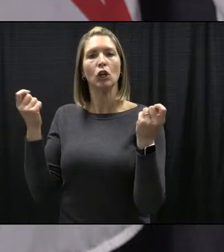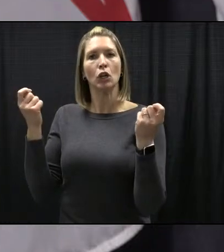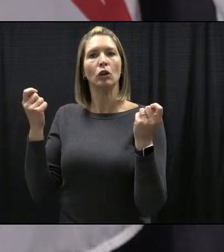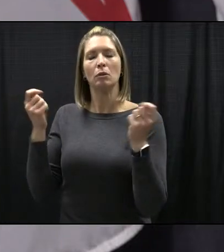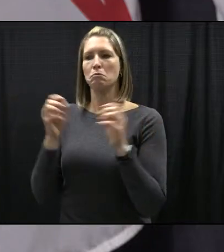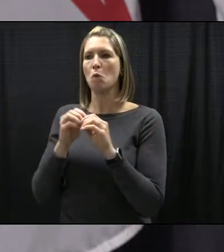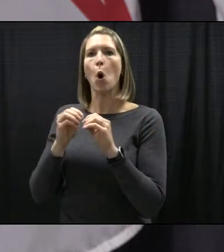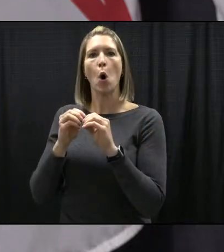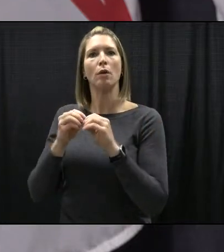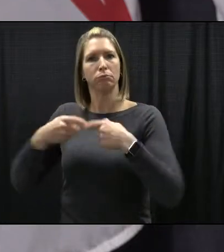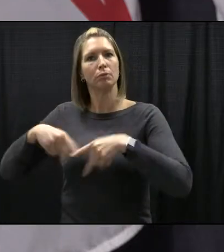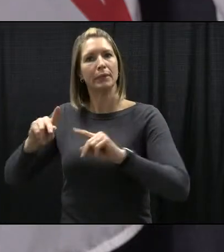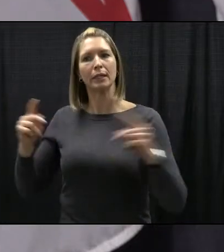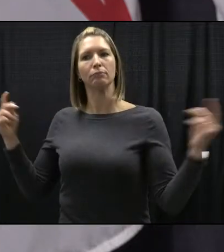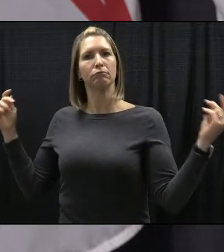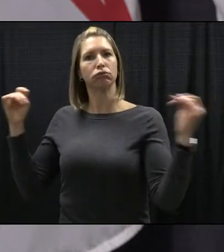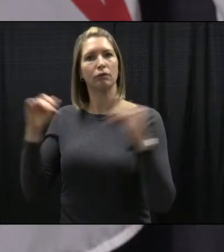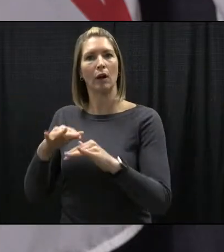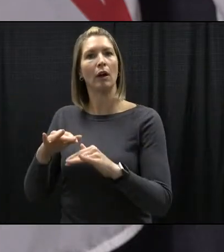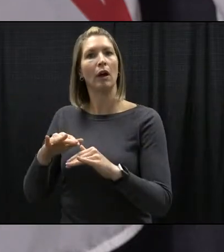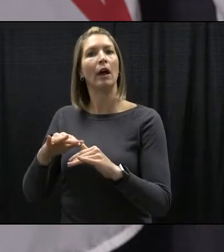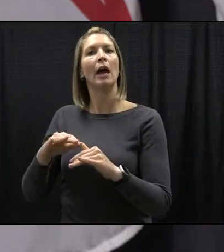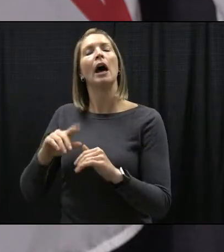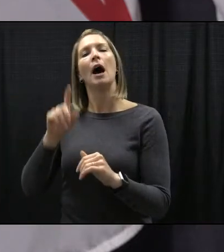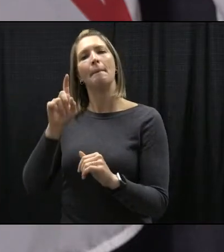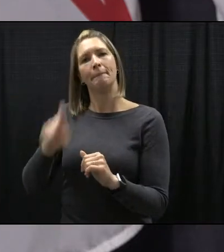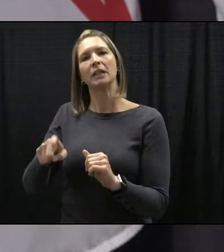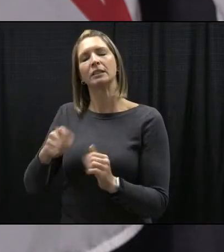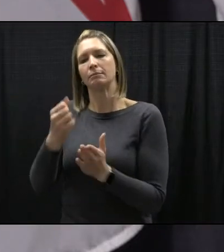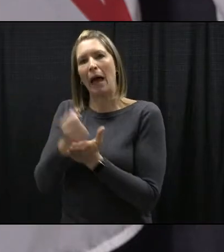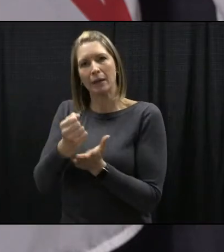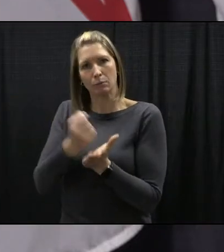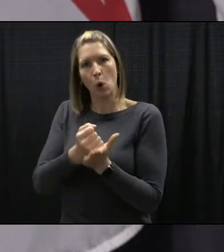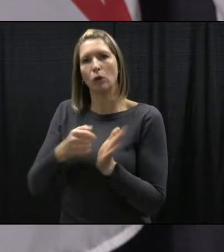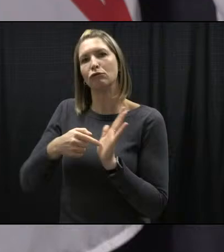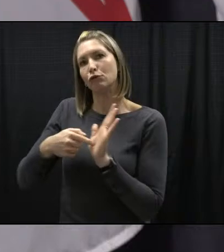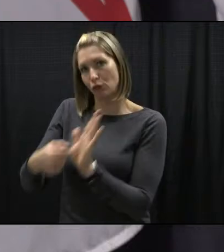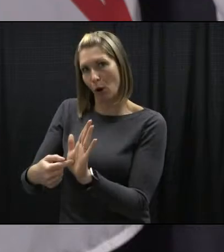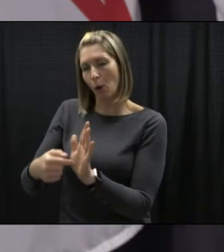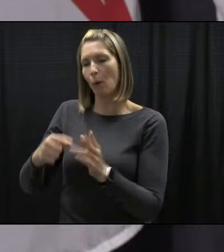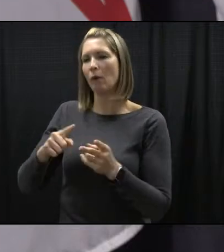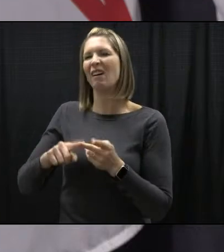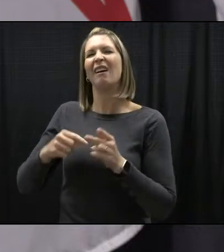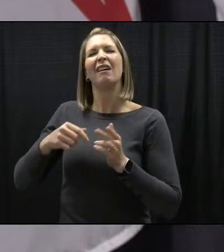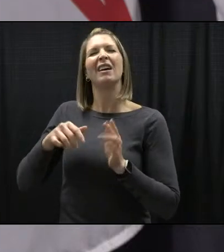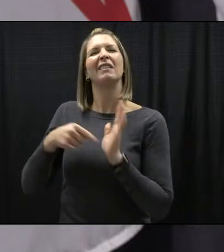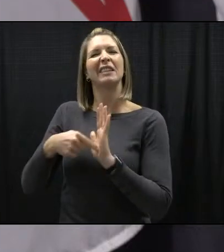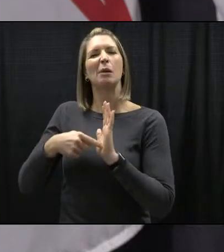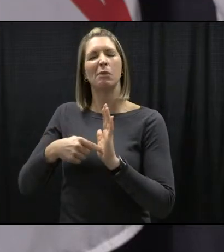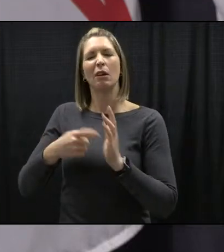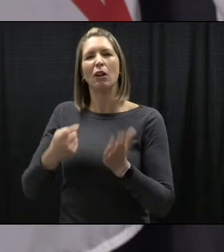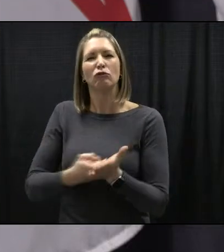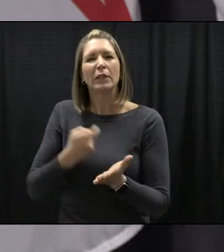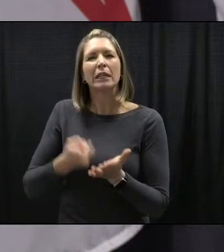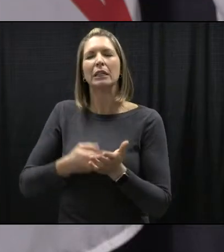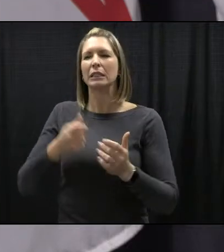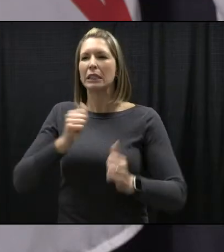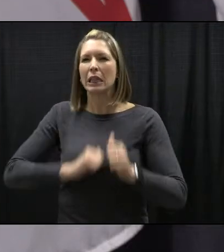of vaccination is required. This also applies to arts and recreational facilities such as theatres, arenas, and